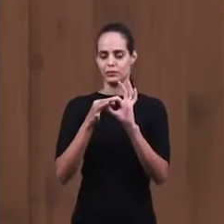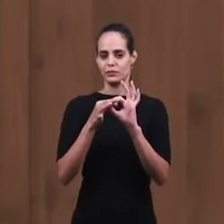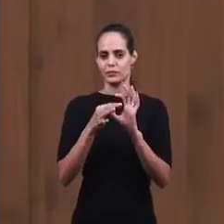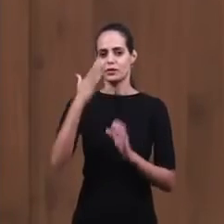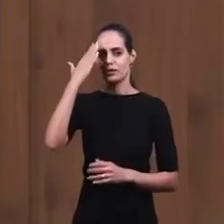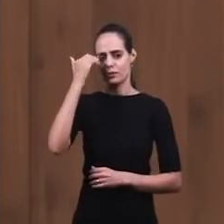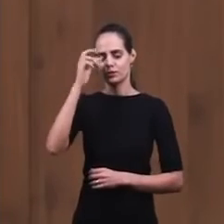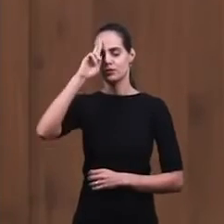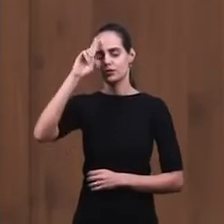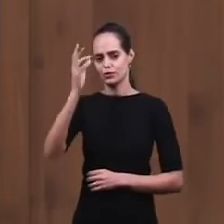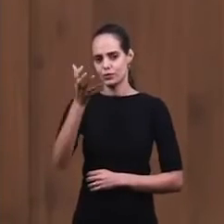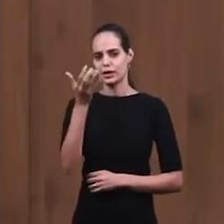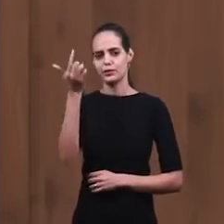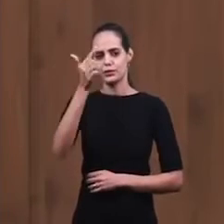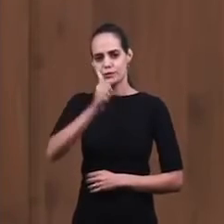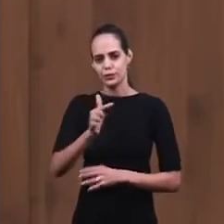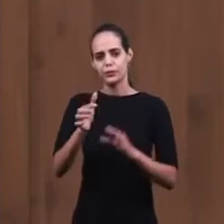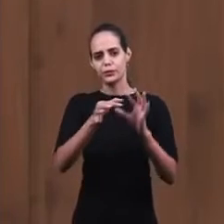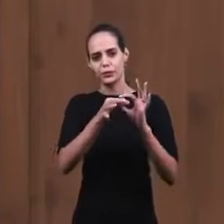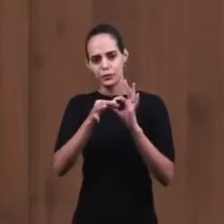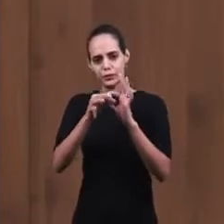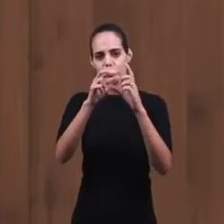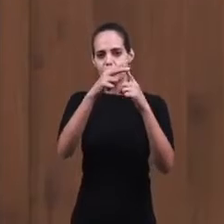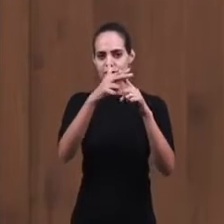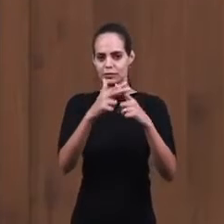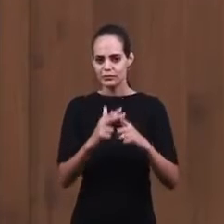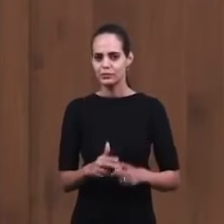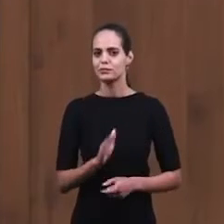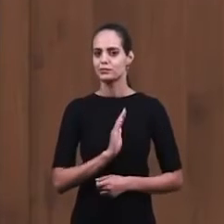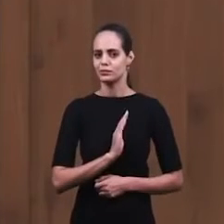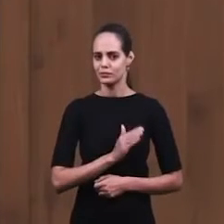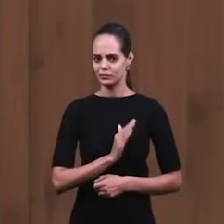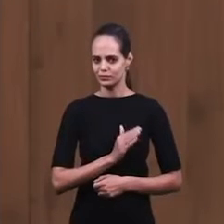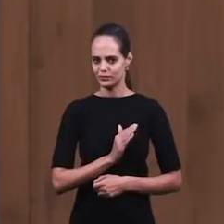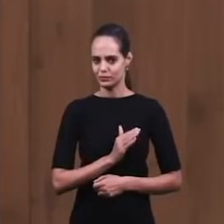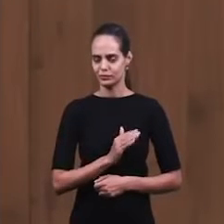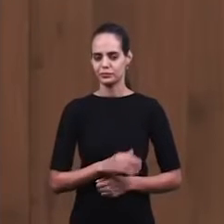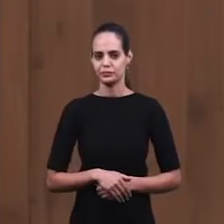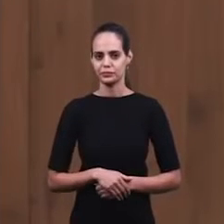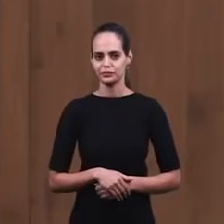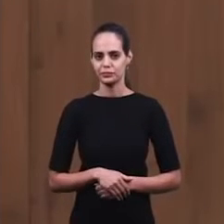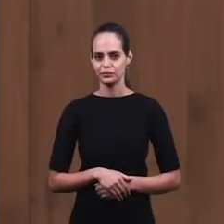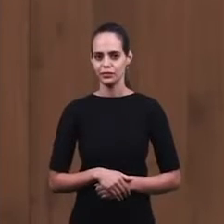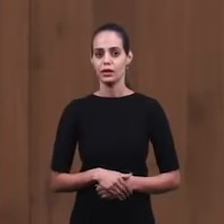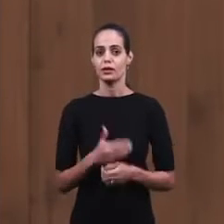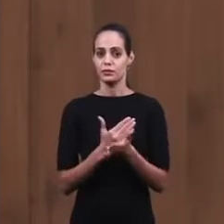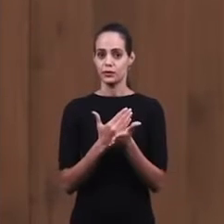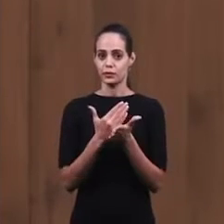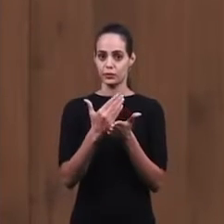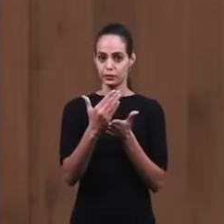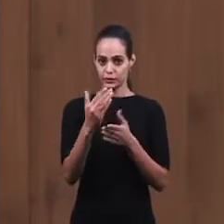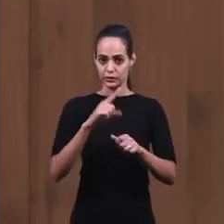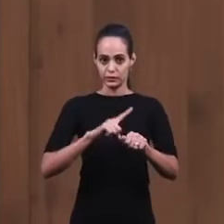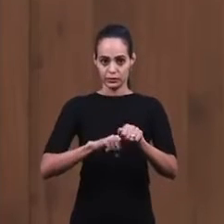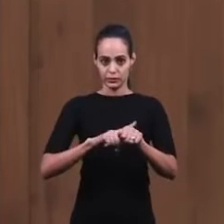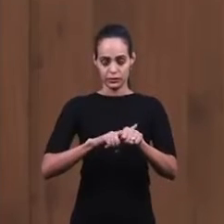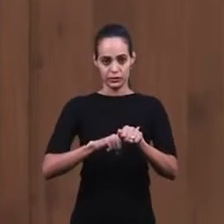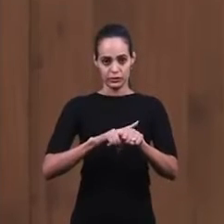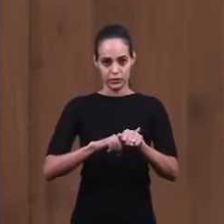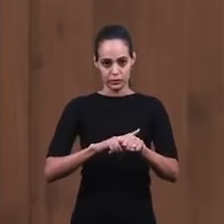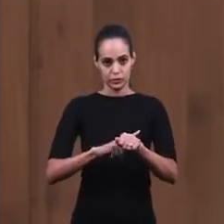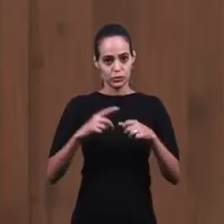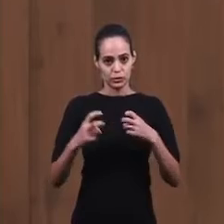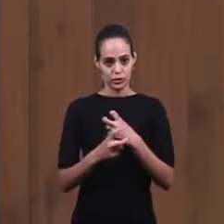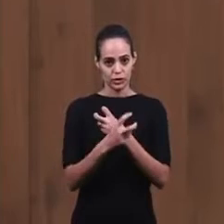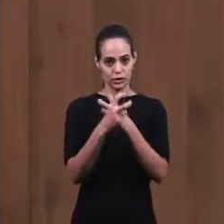to restore many hearts. And so to begin this period, we are going to pray. We are going